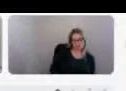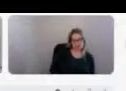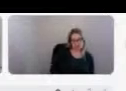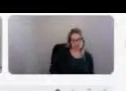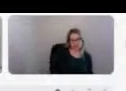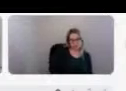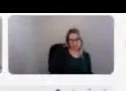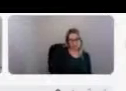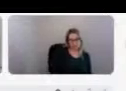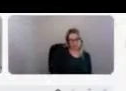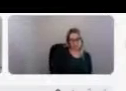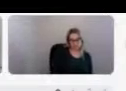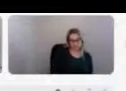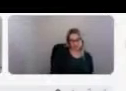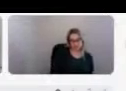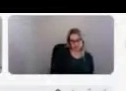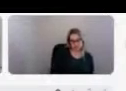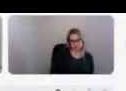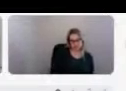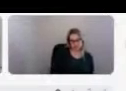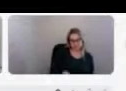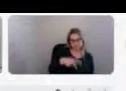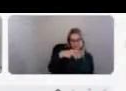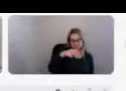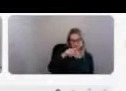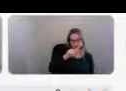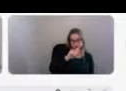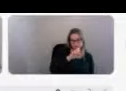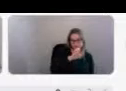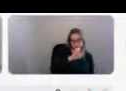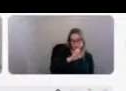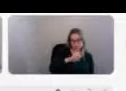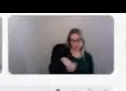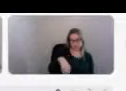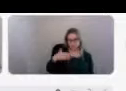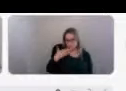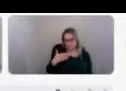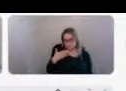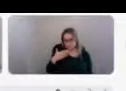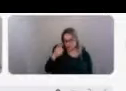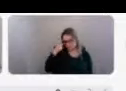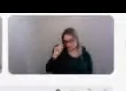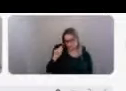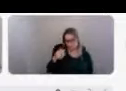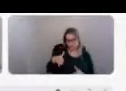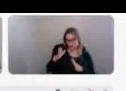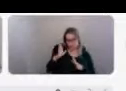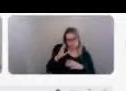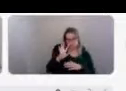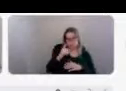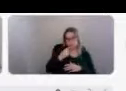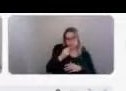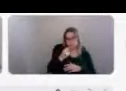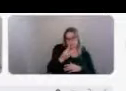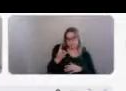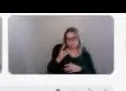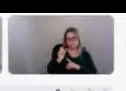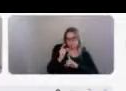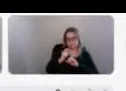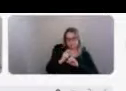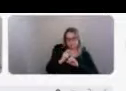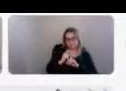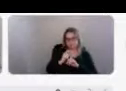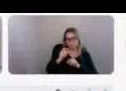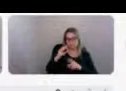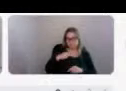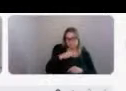okay our next speaker is pete yes thank you for letting me thank you for letting me say a few words as a